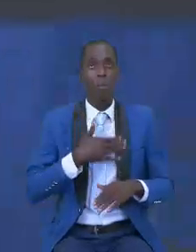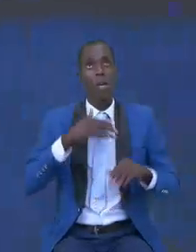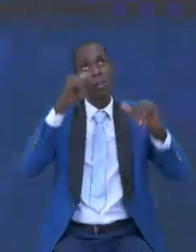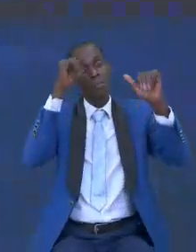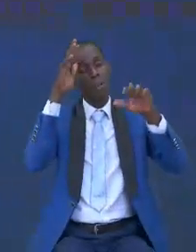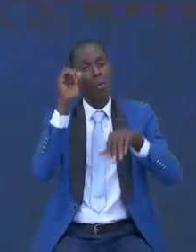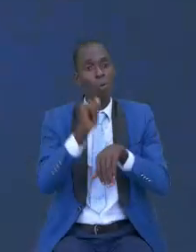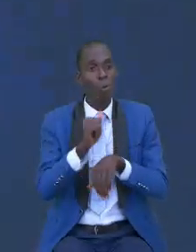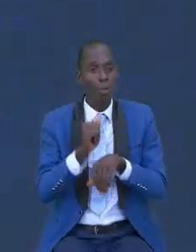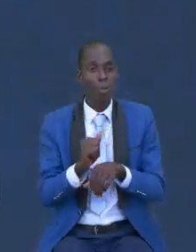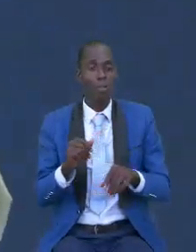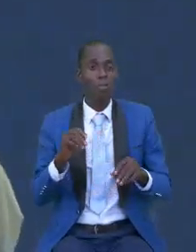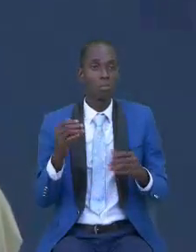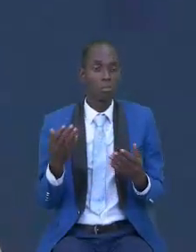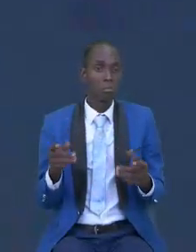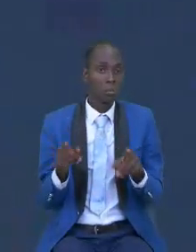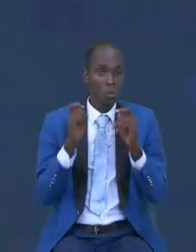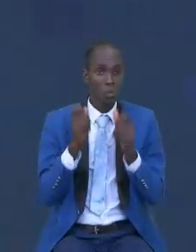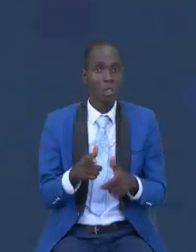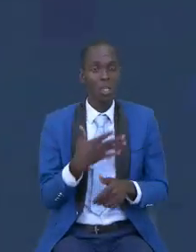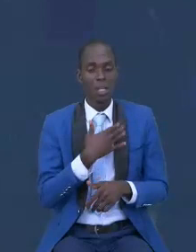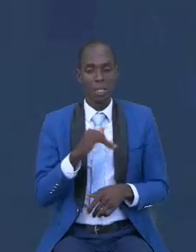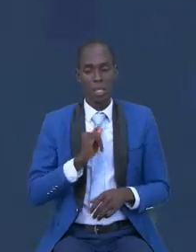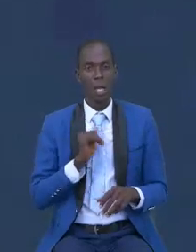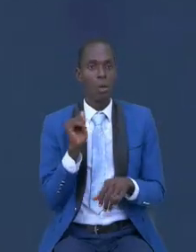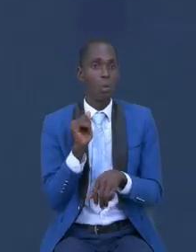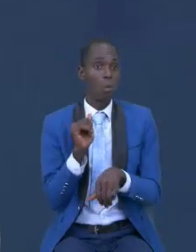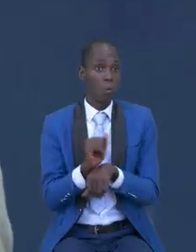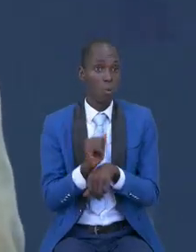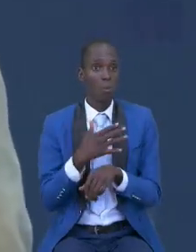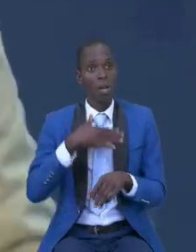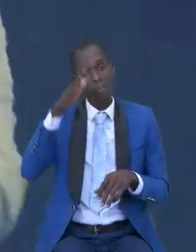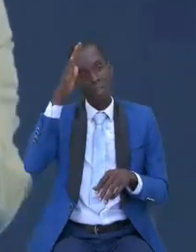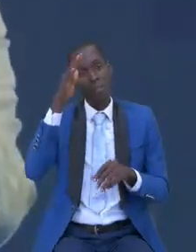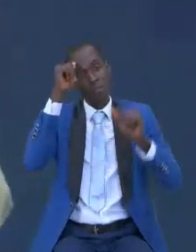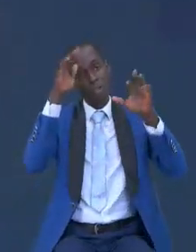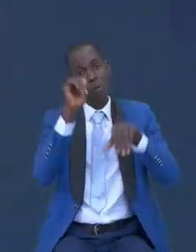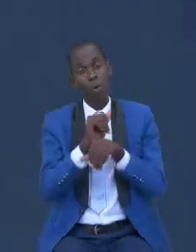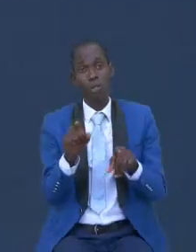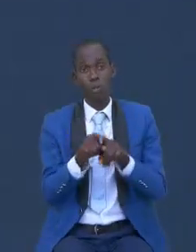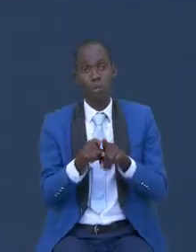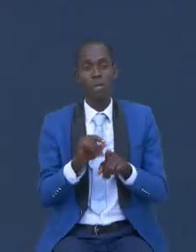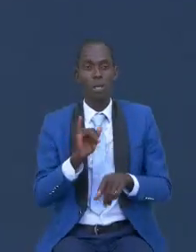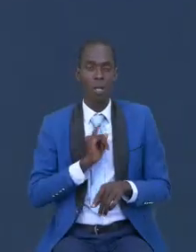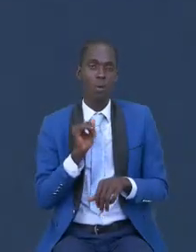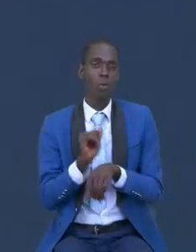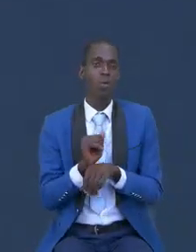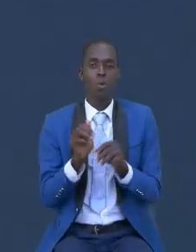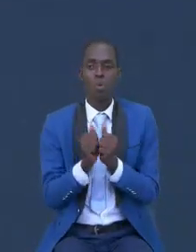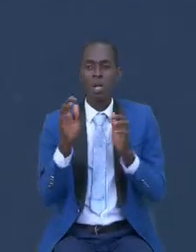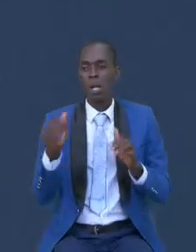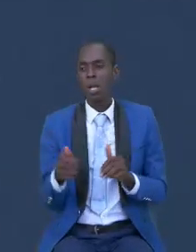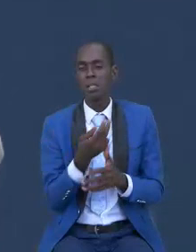walketh hitherto, and I walk. As the Father had walked without any failure,